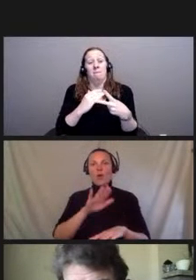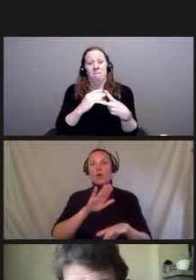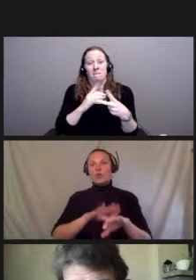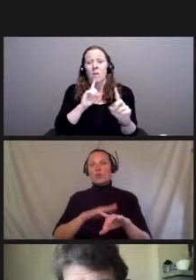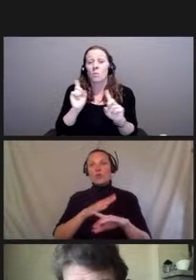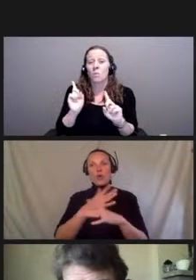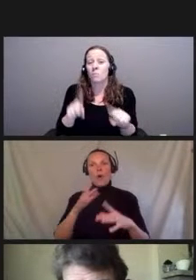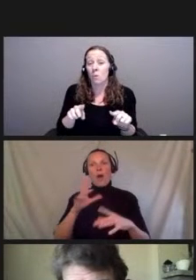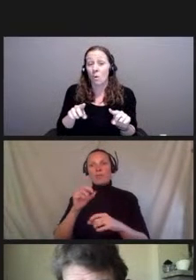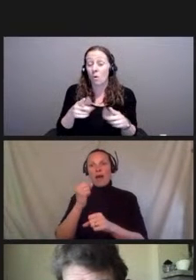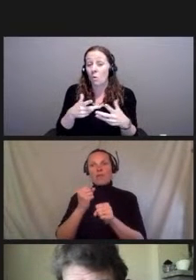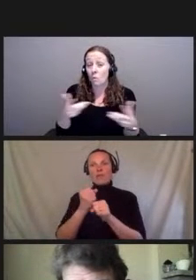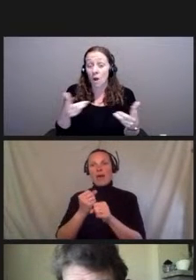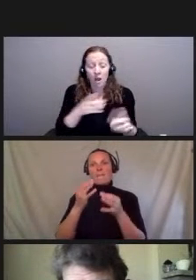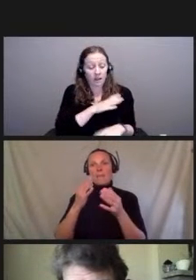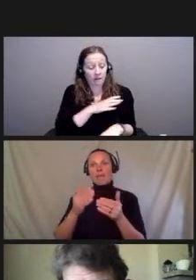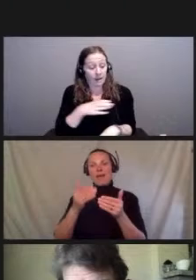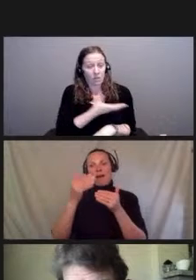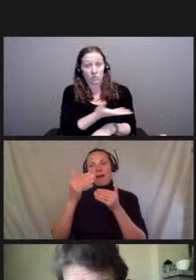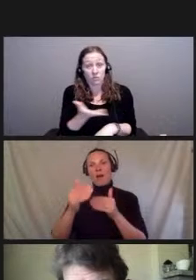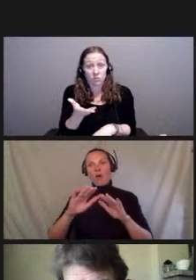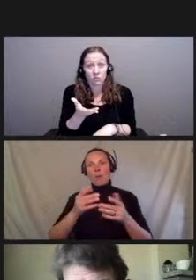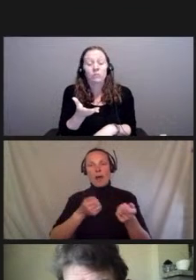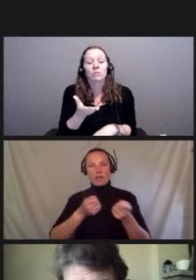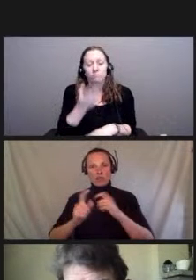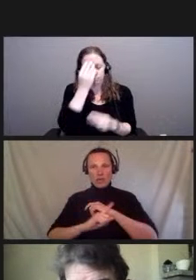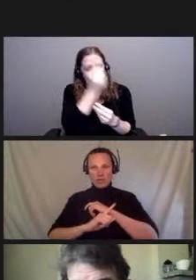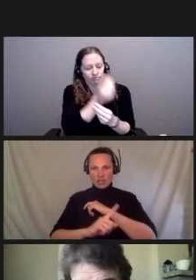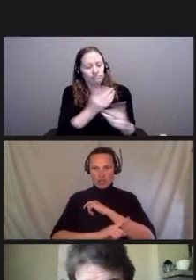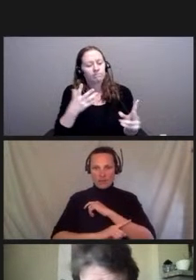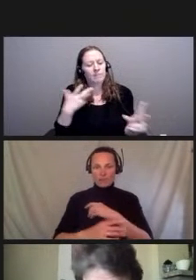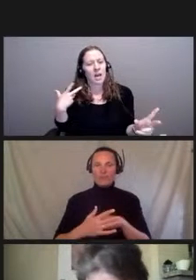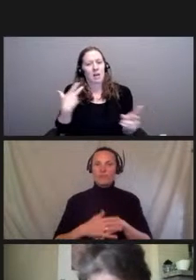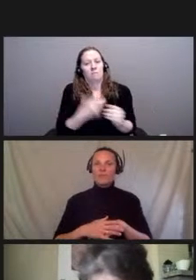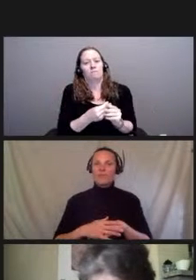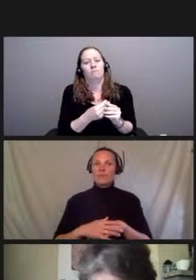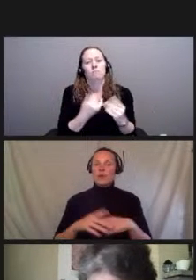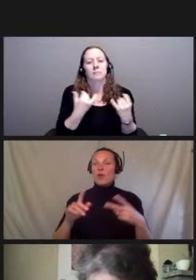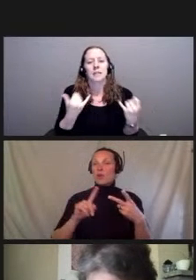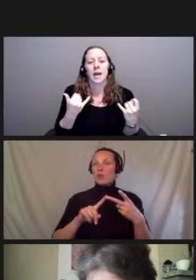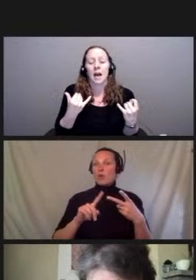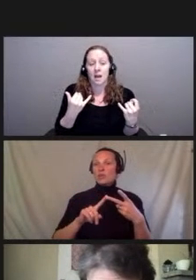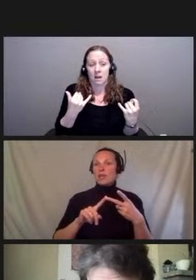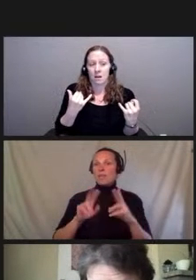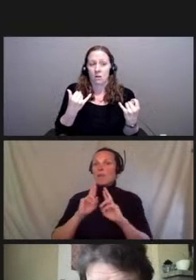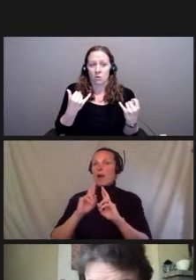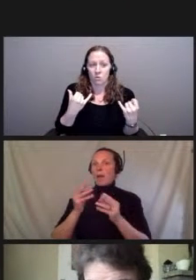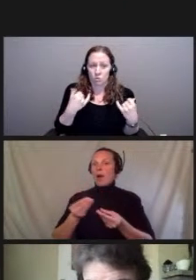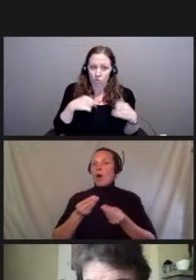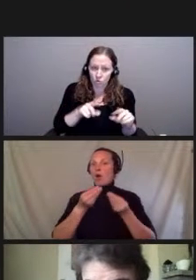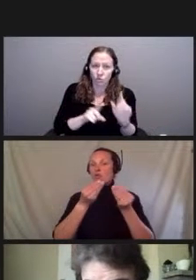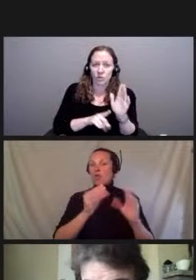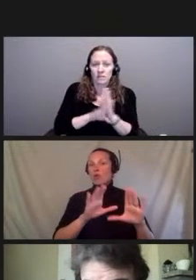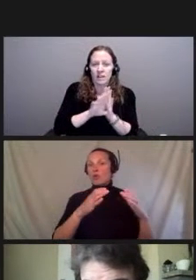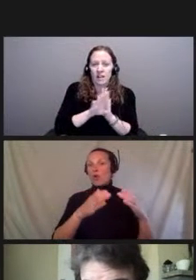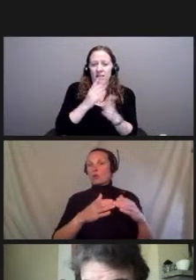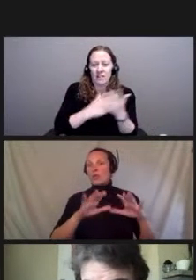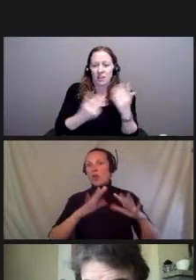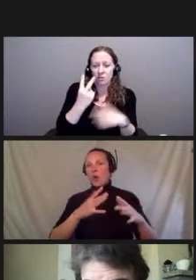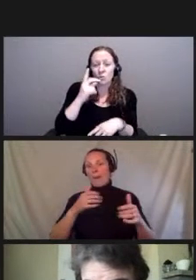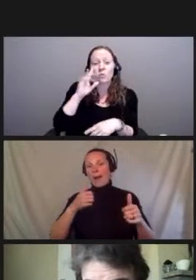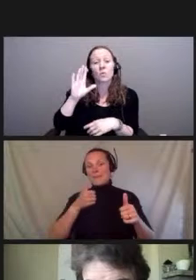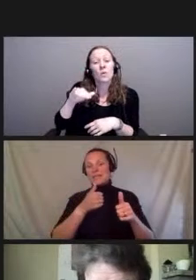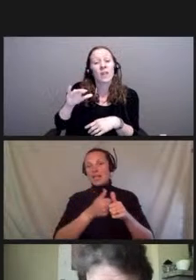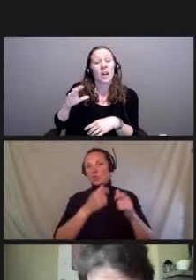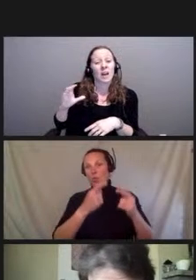also provide members of council with an update on progress to date in the development of phase 2 of the waste plan. So I know the chair and Shelley touched